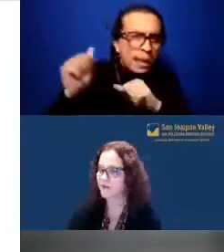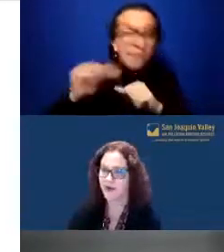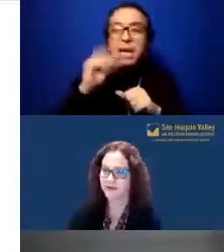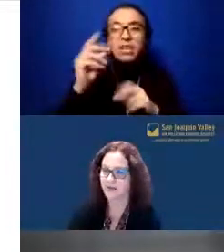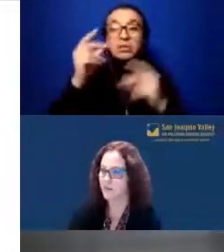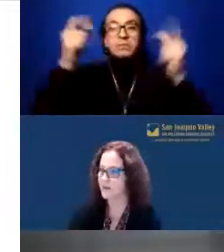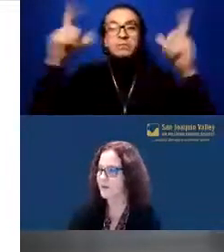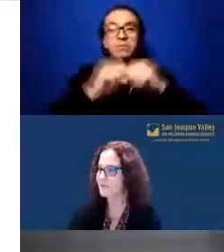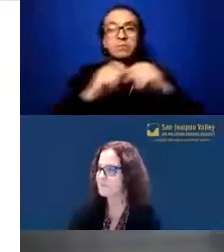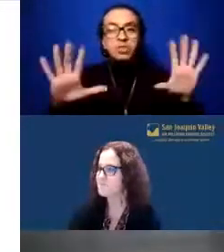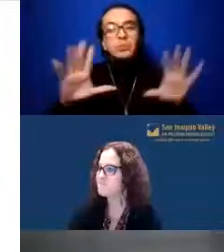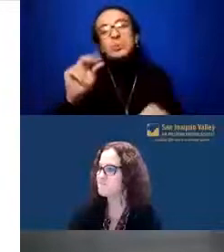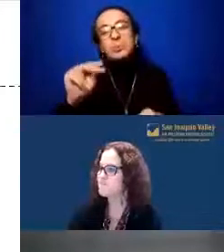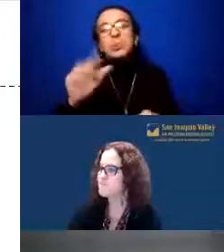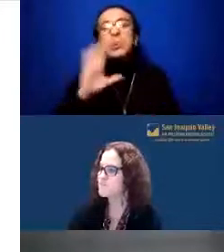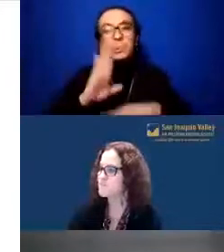you out if you accidentally press it.